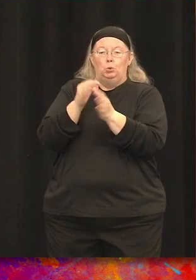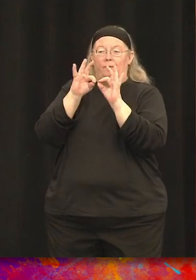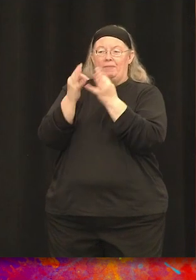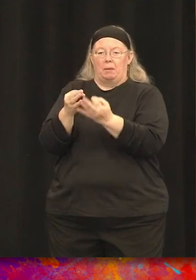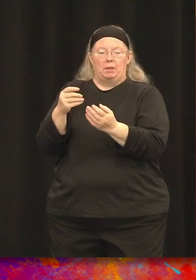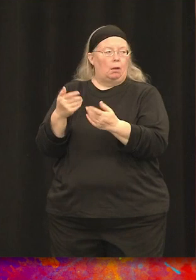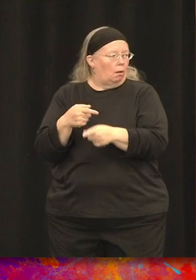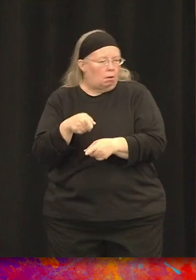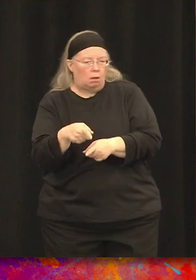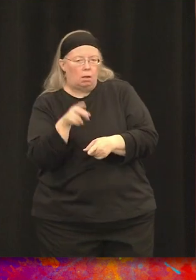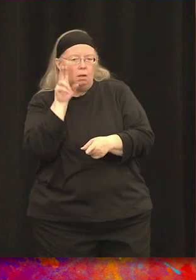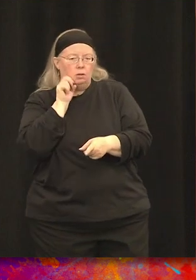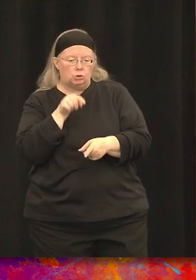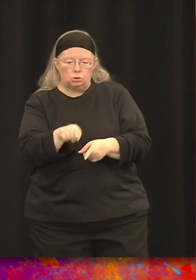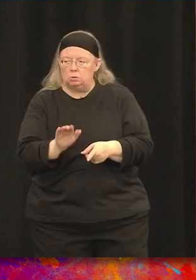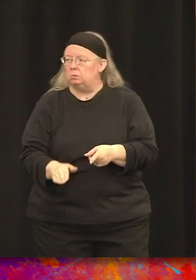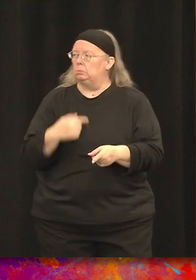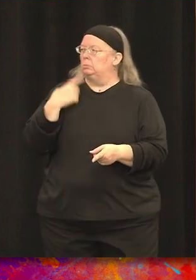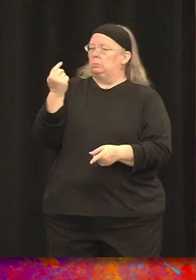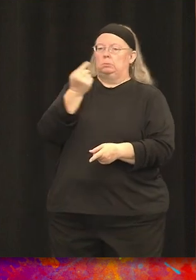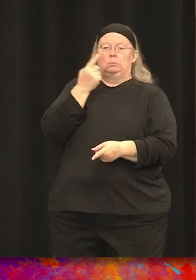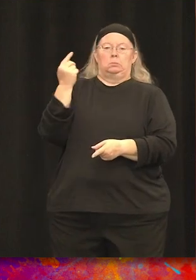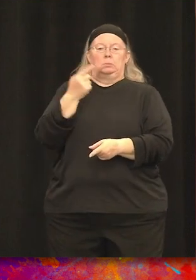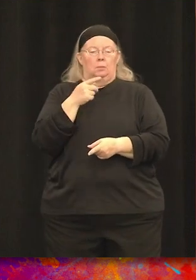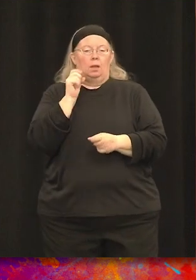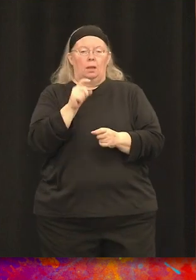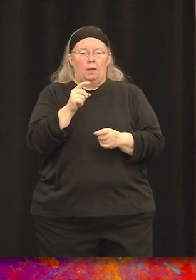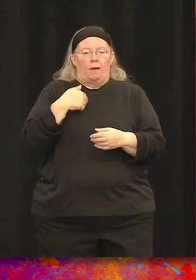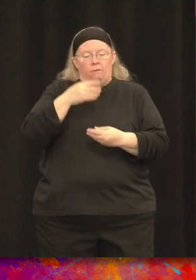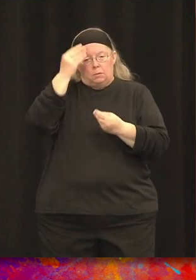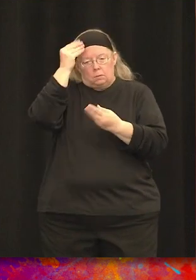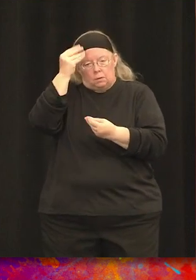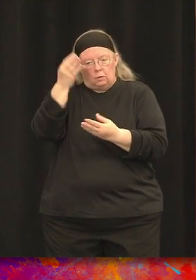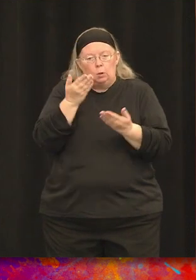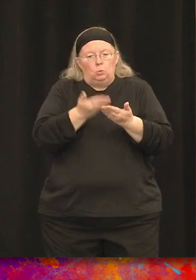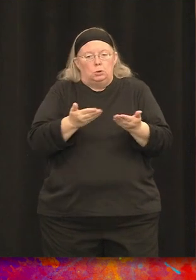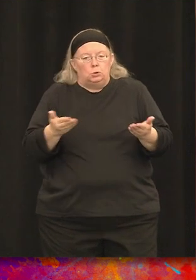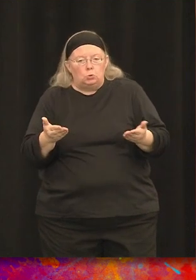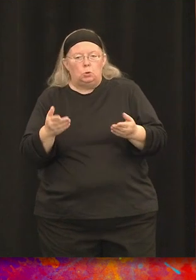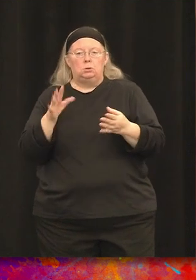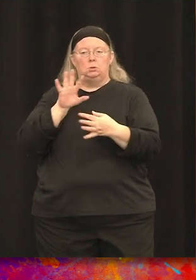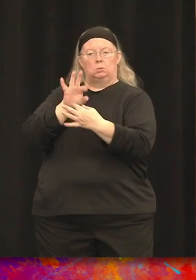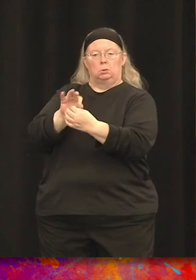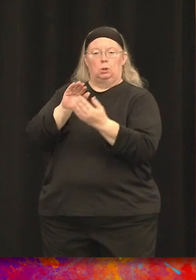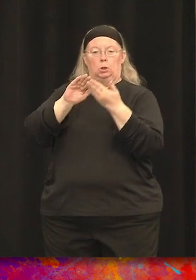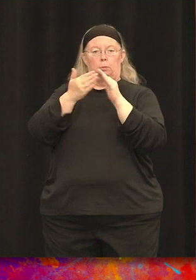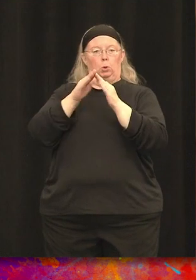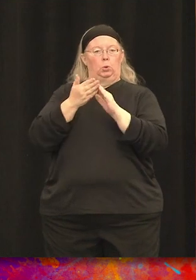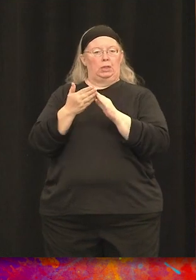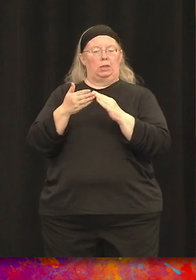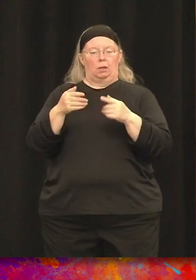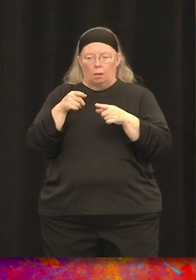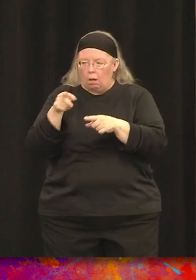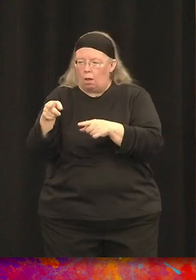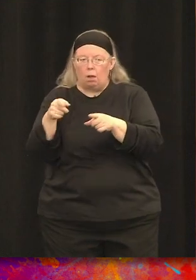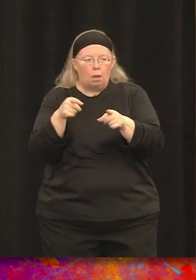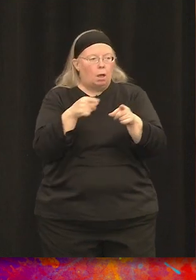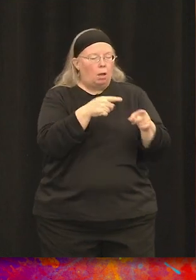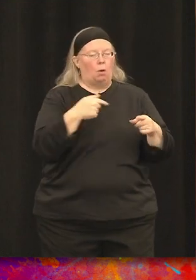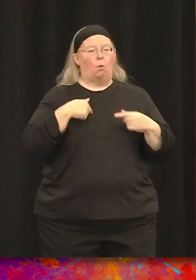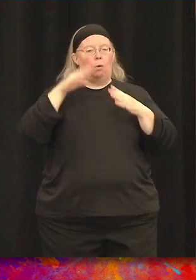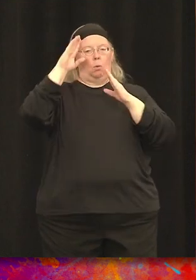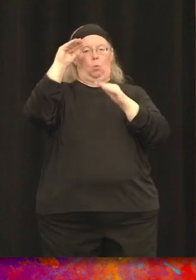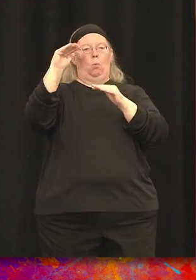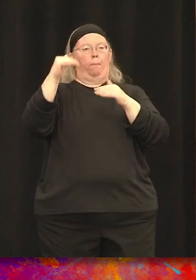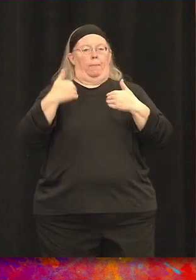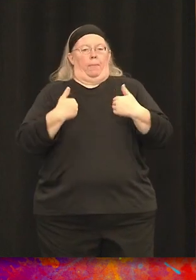community to hope through research progress. From the beginning, it has also been a goal to connect you all with clinical